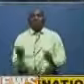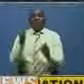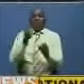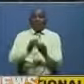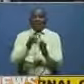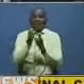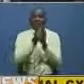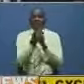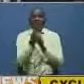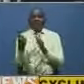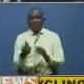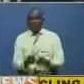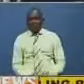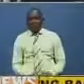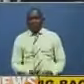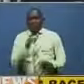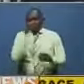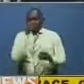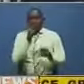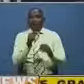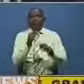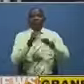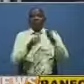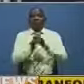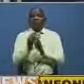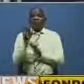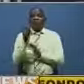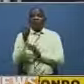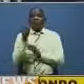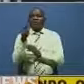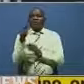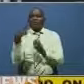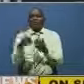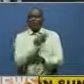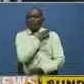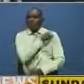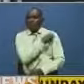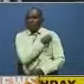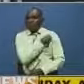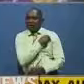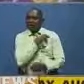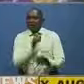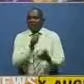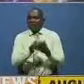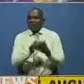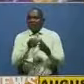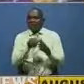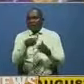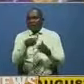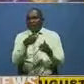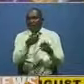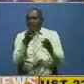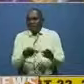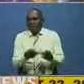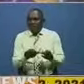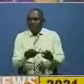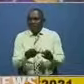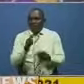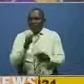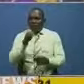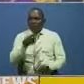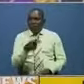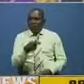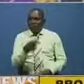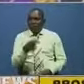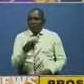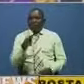111 projects. Construction and equipping of 12 new hospitals in the following locations: Jumapo,